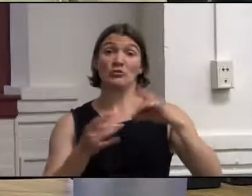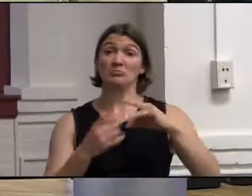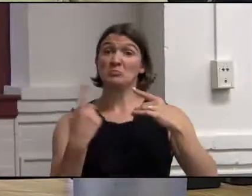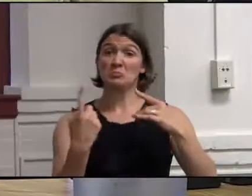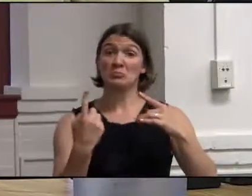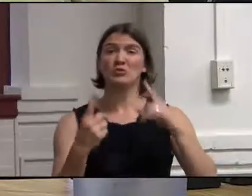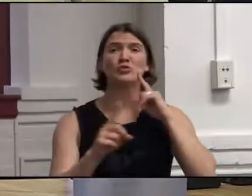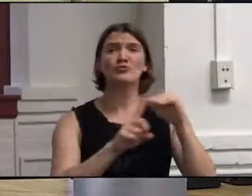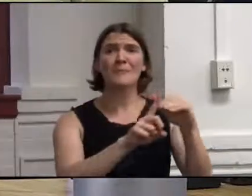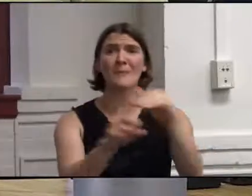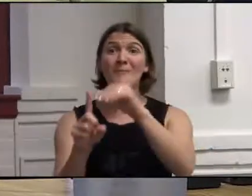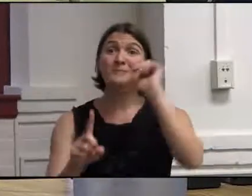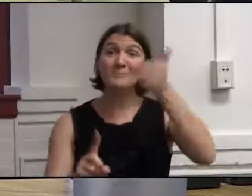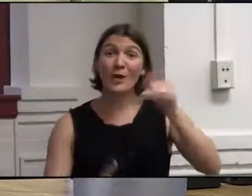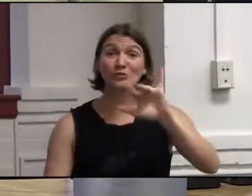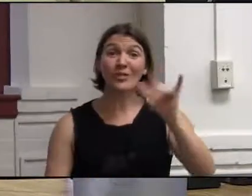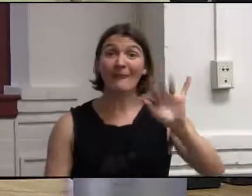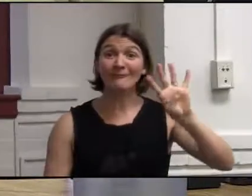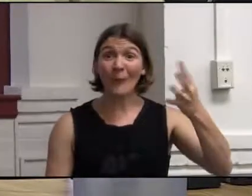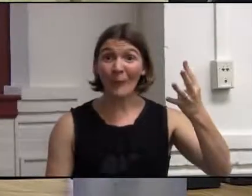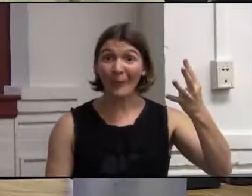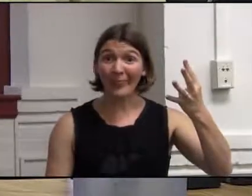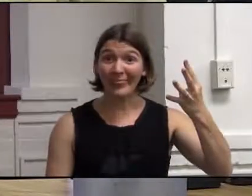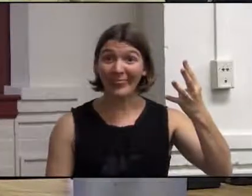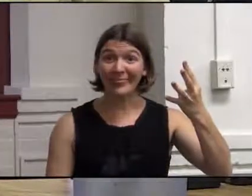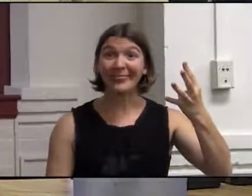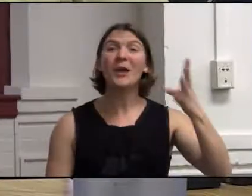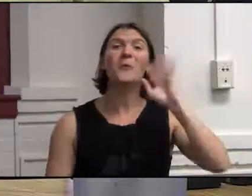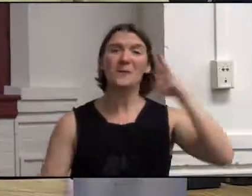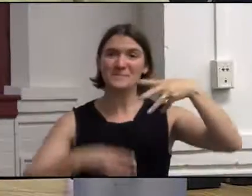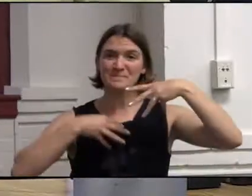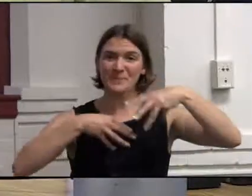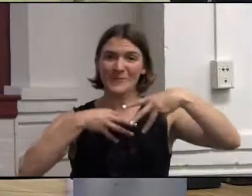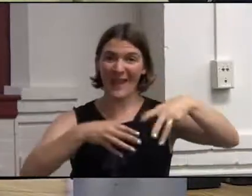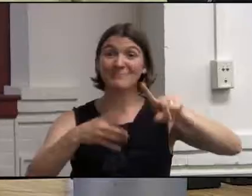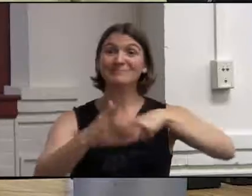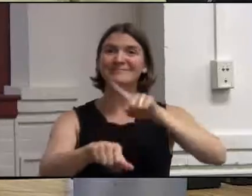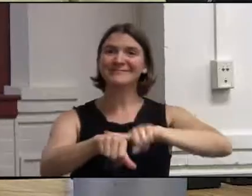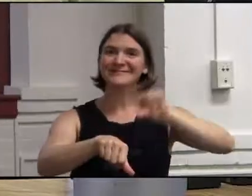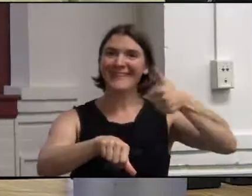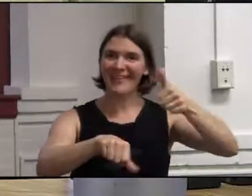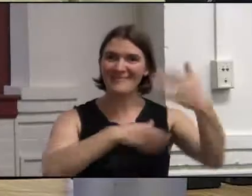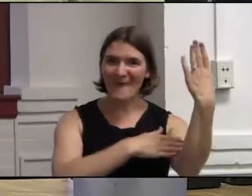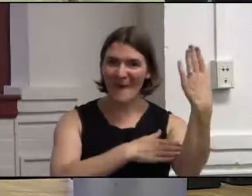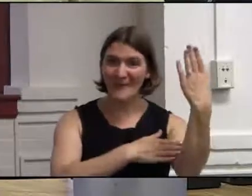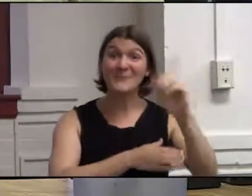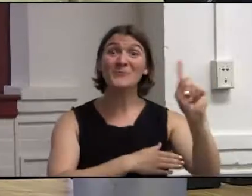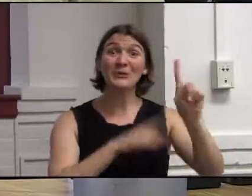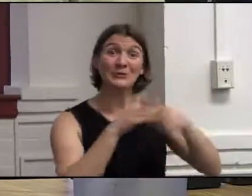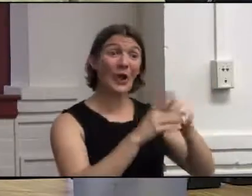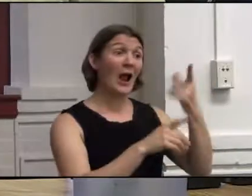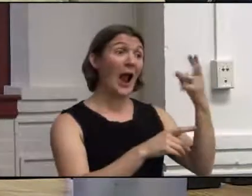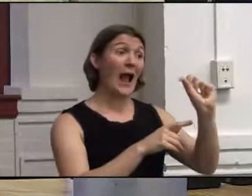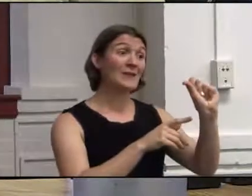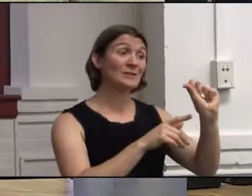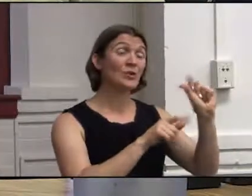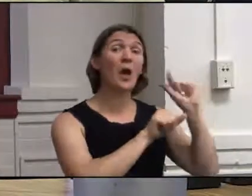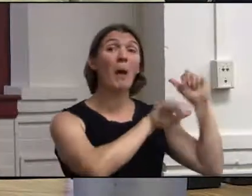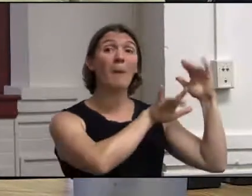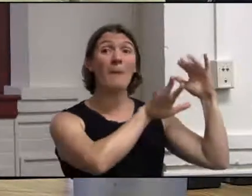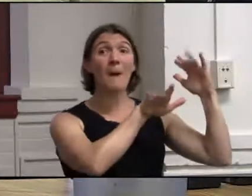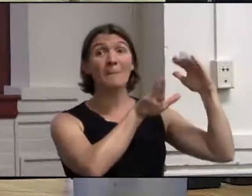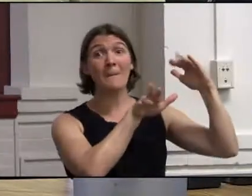is to remind everybody that tomorrow's the 4th of July, and there's a parade that begins at 10, kicks off at the high school, goes right down Canal